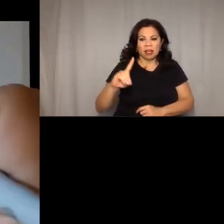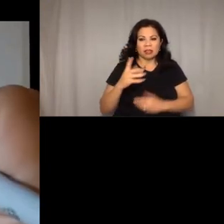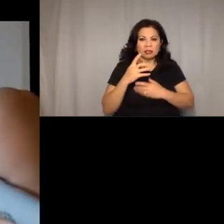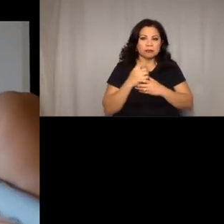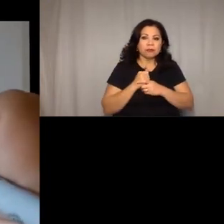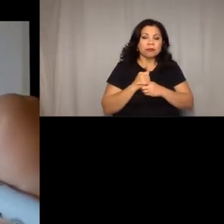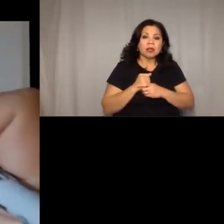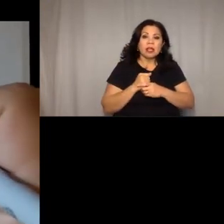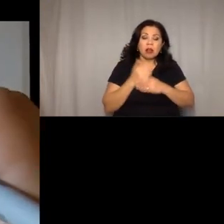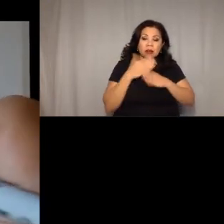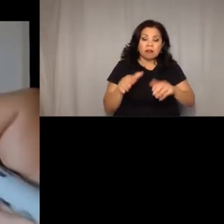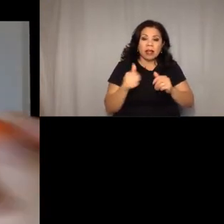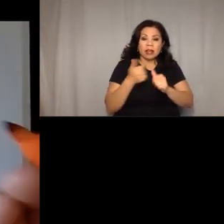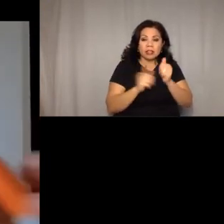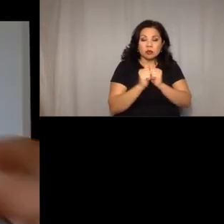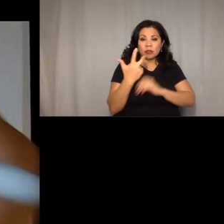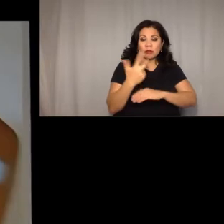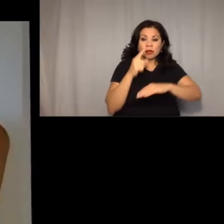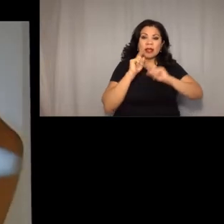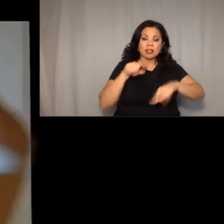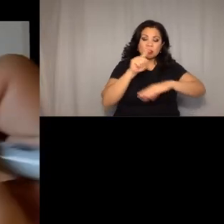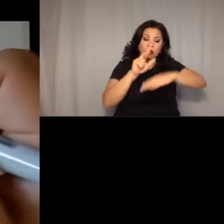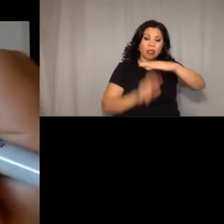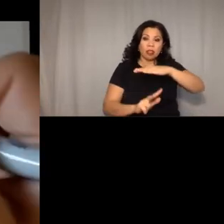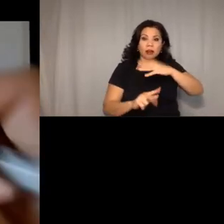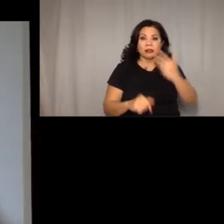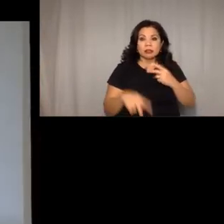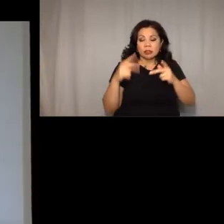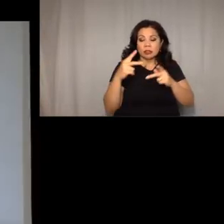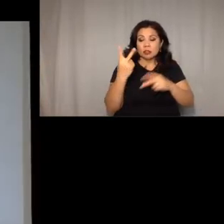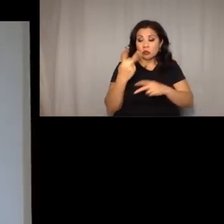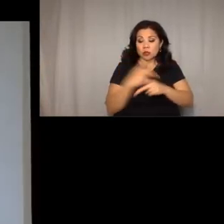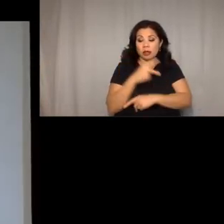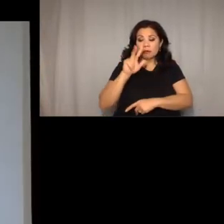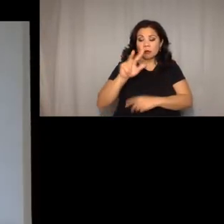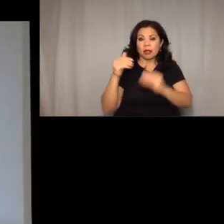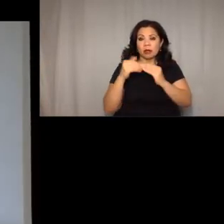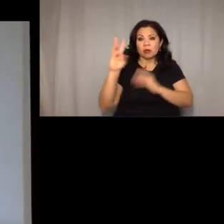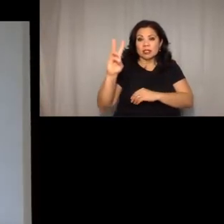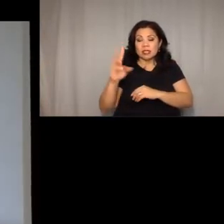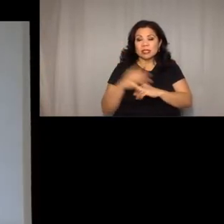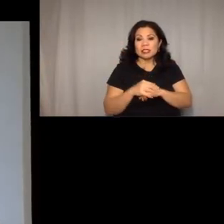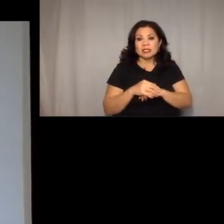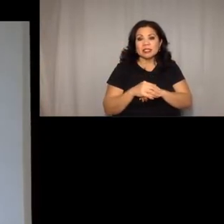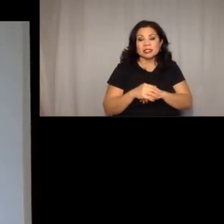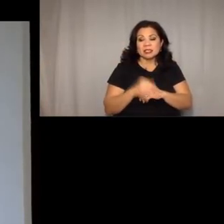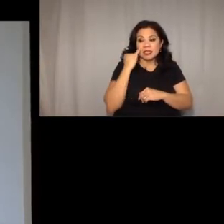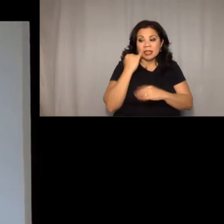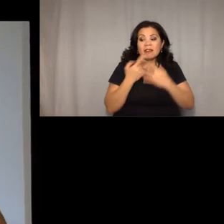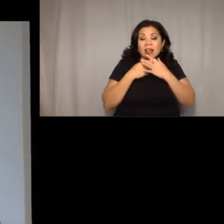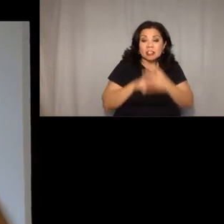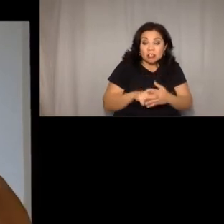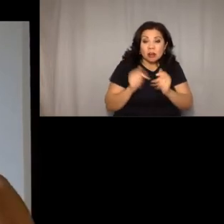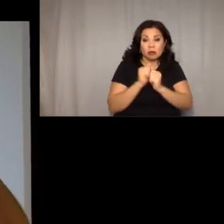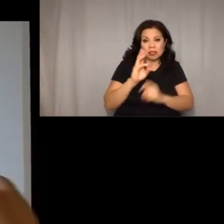divide by 3, I get 1/3. And look, 2 times 3 is 6. If I originally divided by